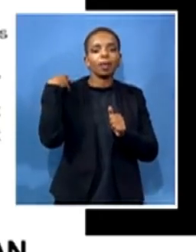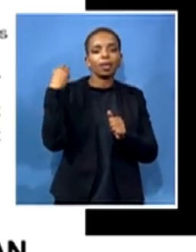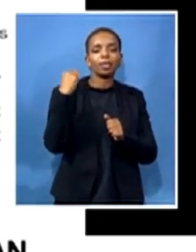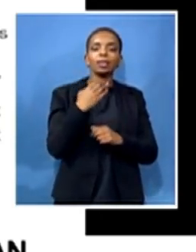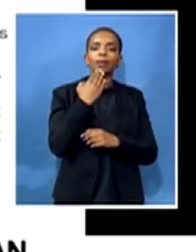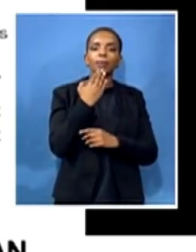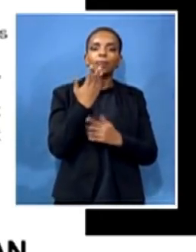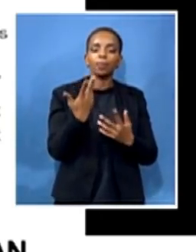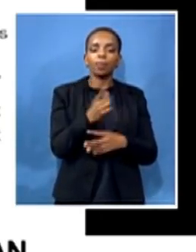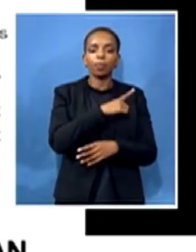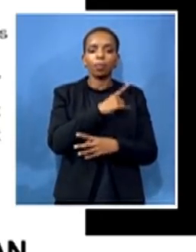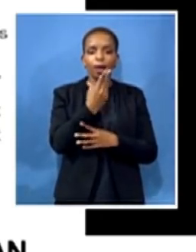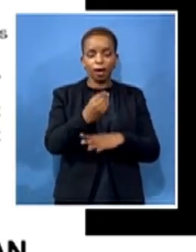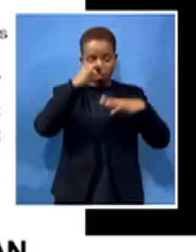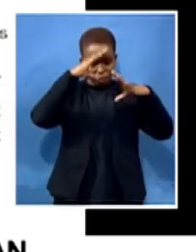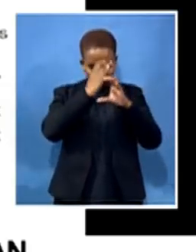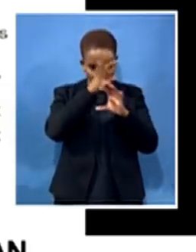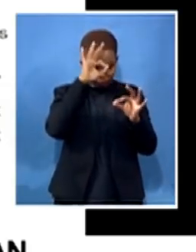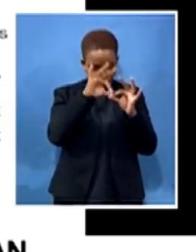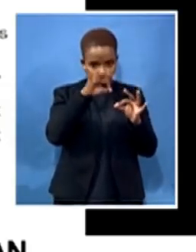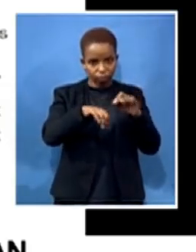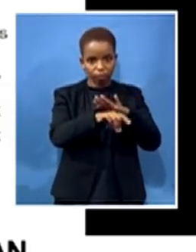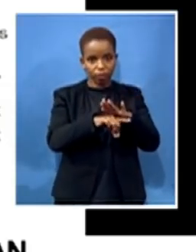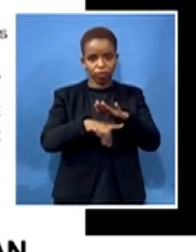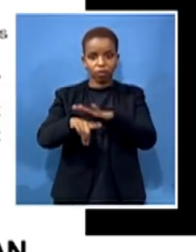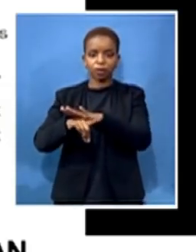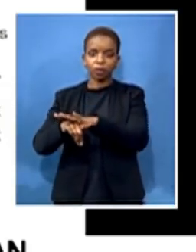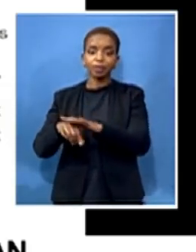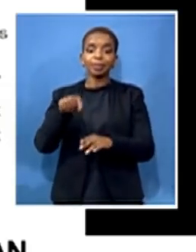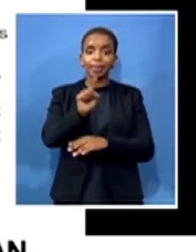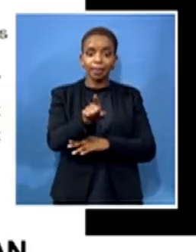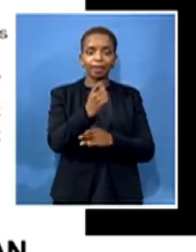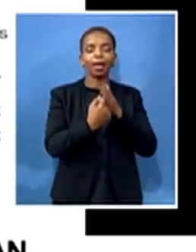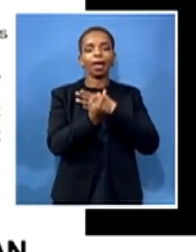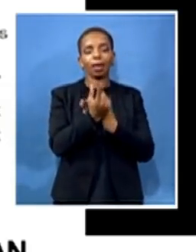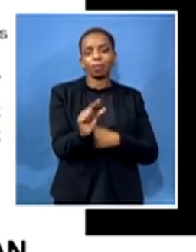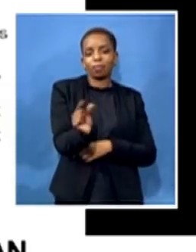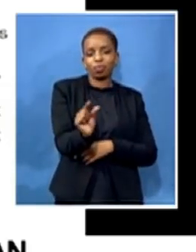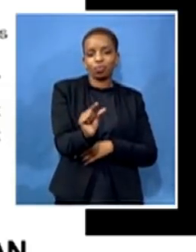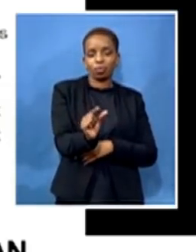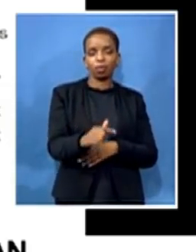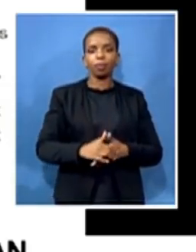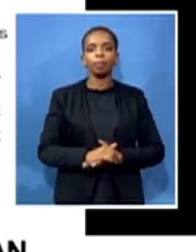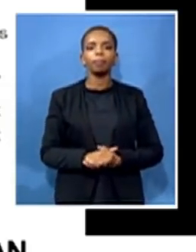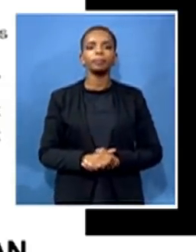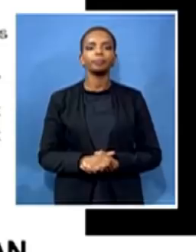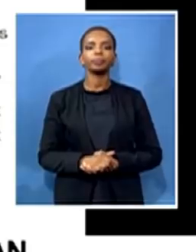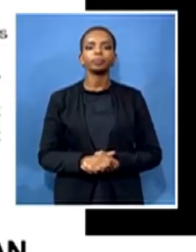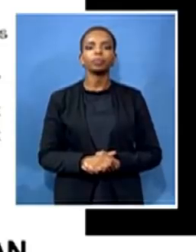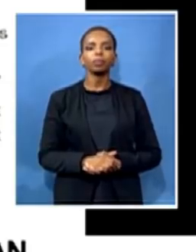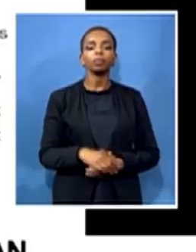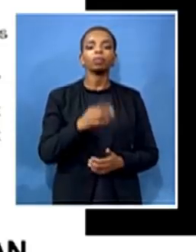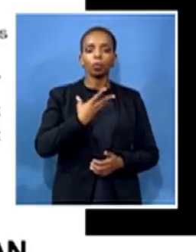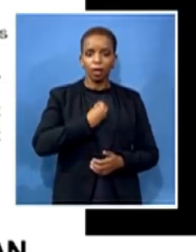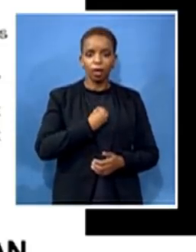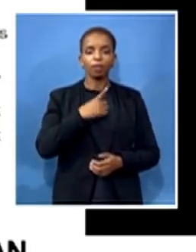that will happen soon. And we have the profiles of the districts, and